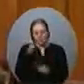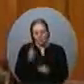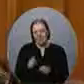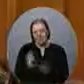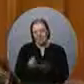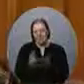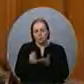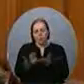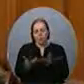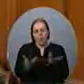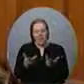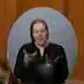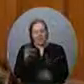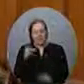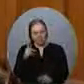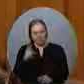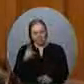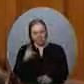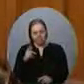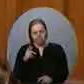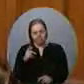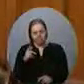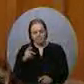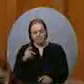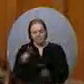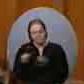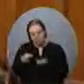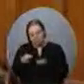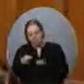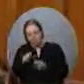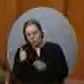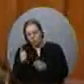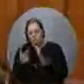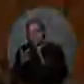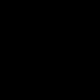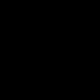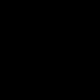from working in the community will only delay urgently needed housing for residents. Thank you.